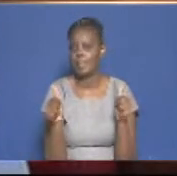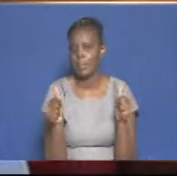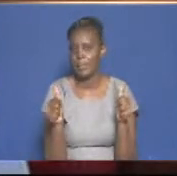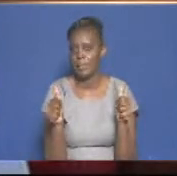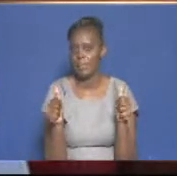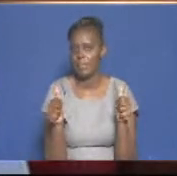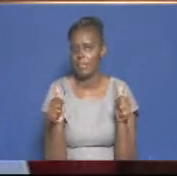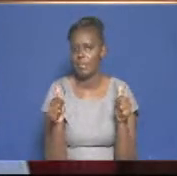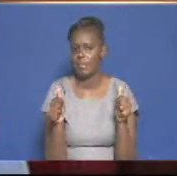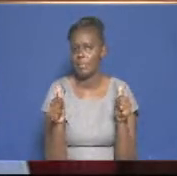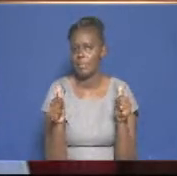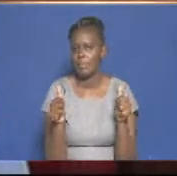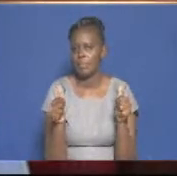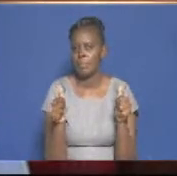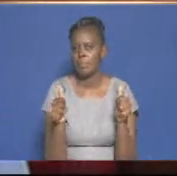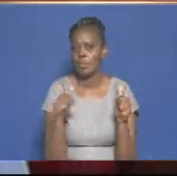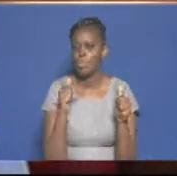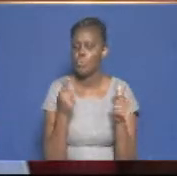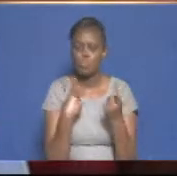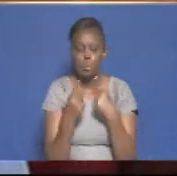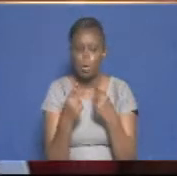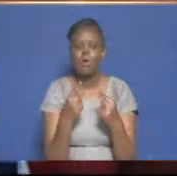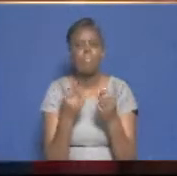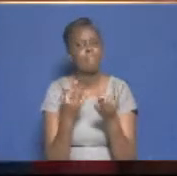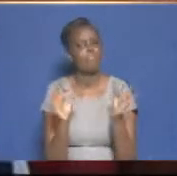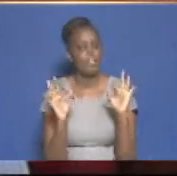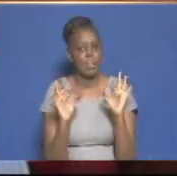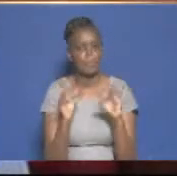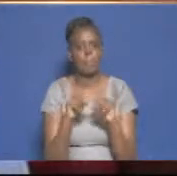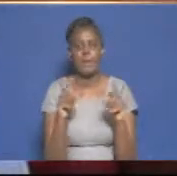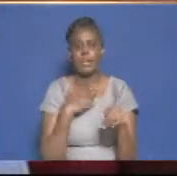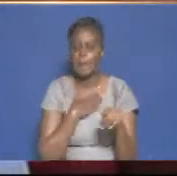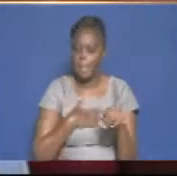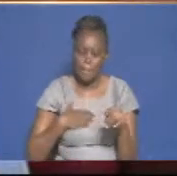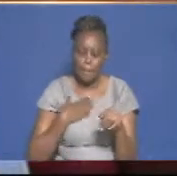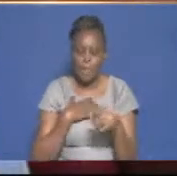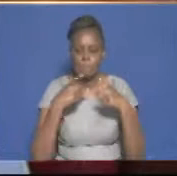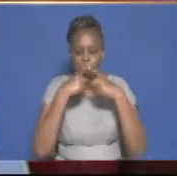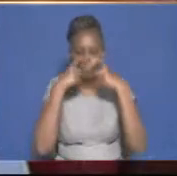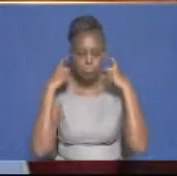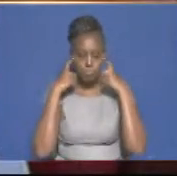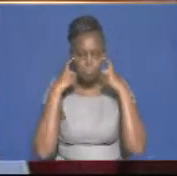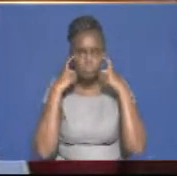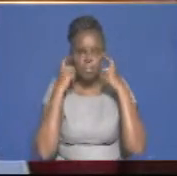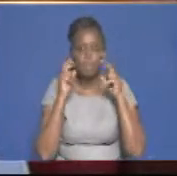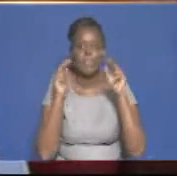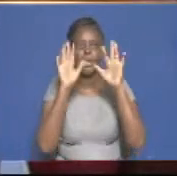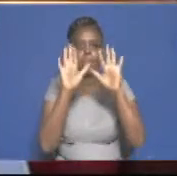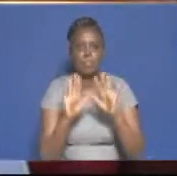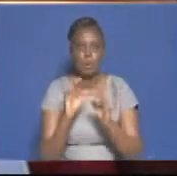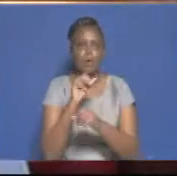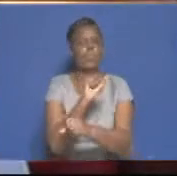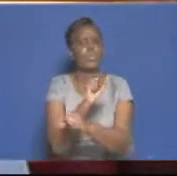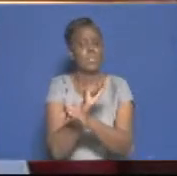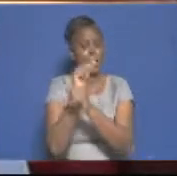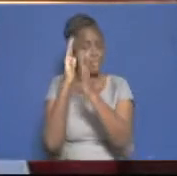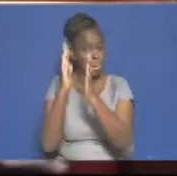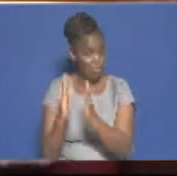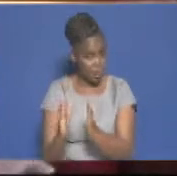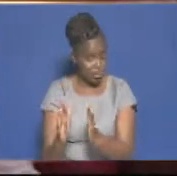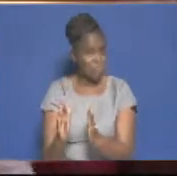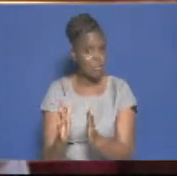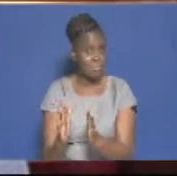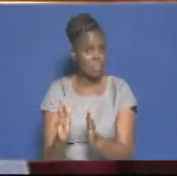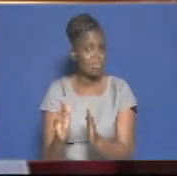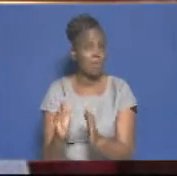It doesn't reduce you from saying what you want to say, but just wear this mask. It might protect somebody. You never